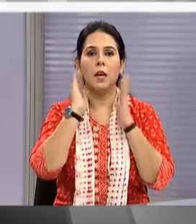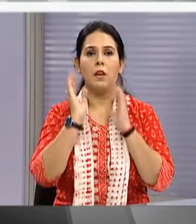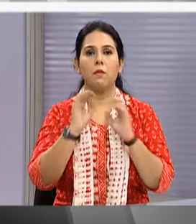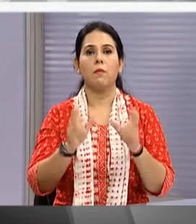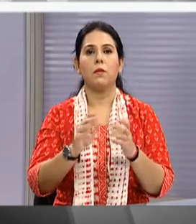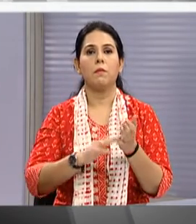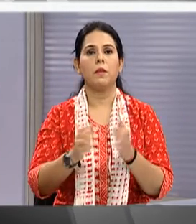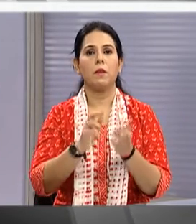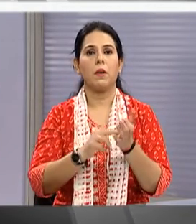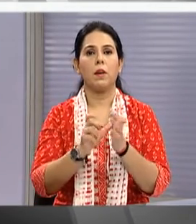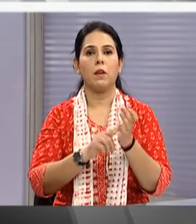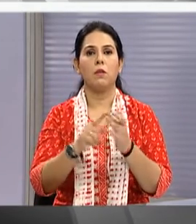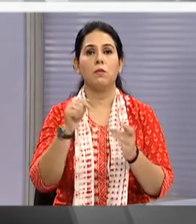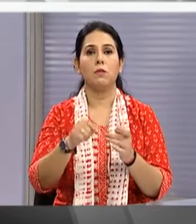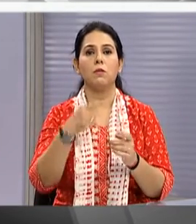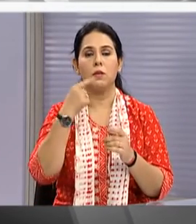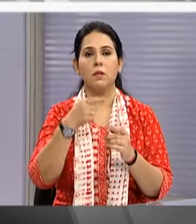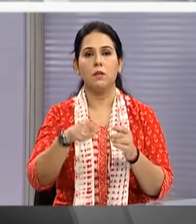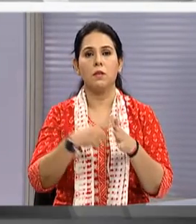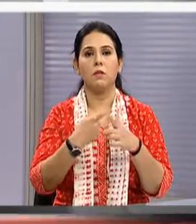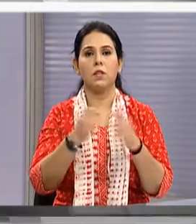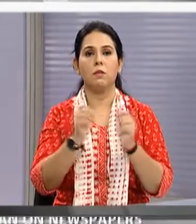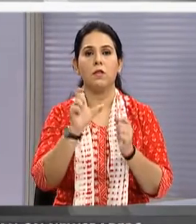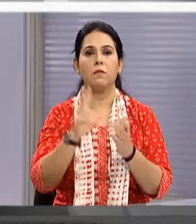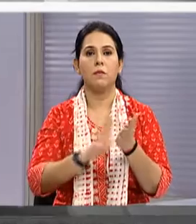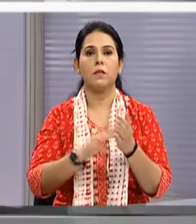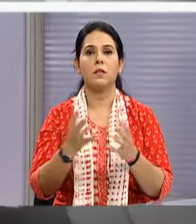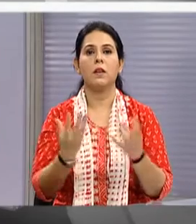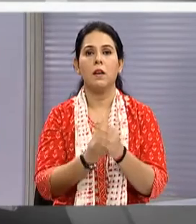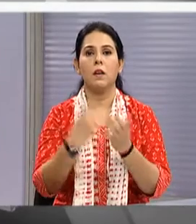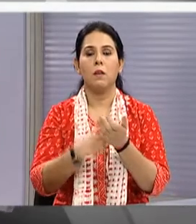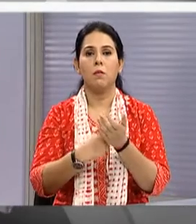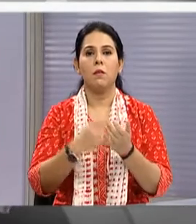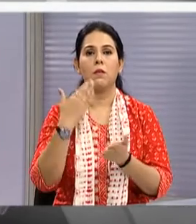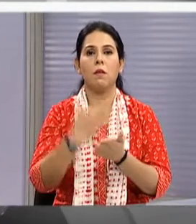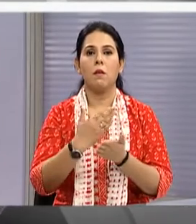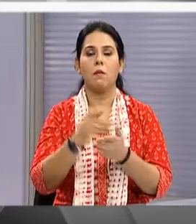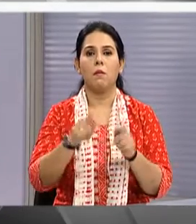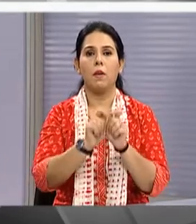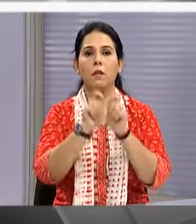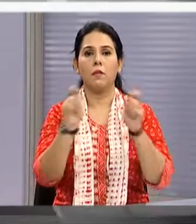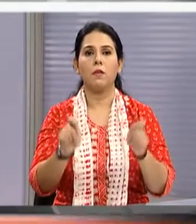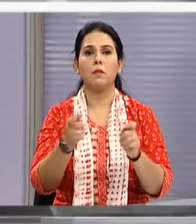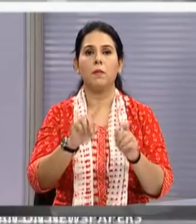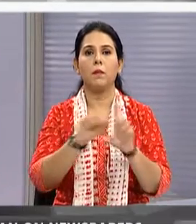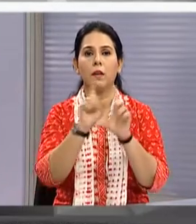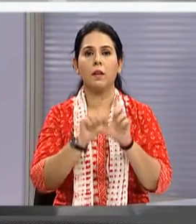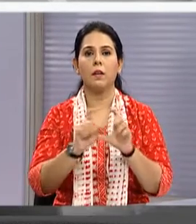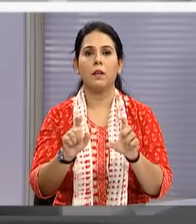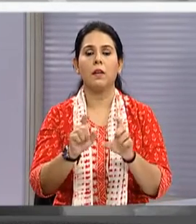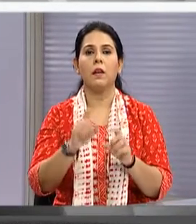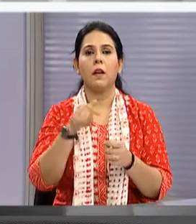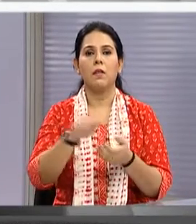Information and Broadcasting Minister Venkaiah Naidu has spoken with Jammu and Kashmir Chief Minister regarding reports of ban on